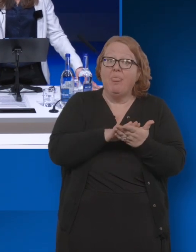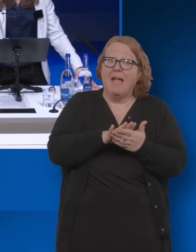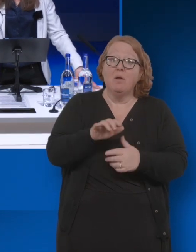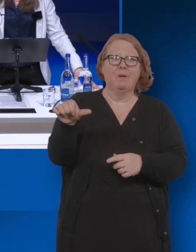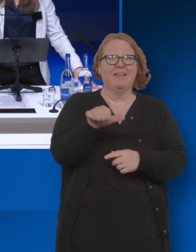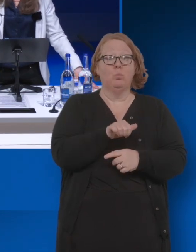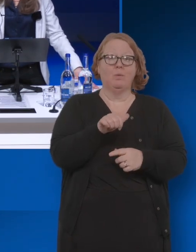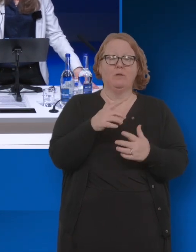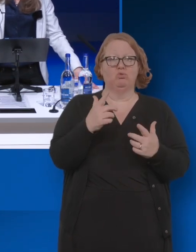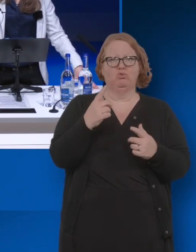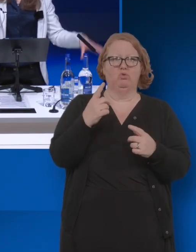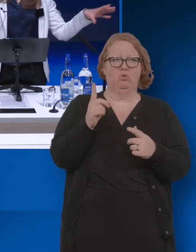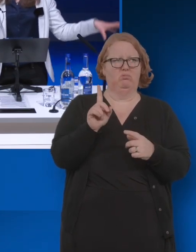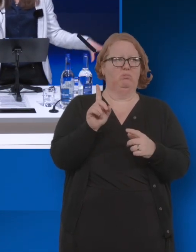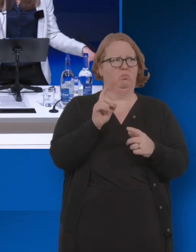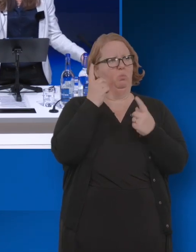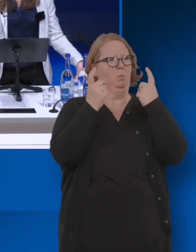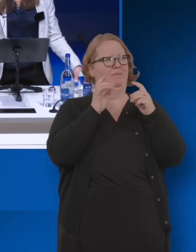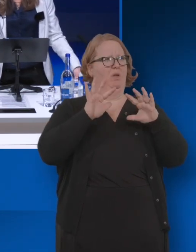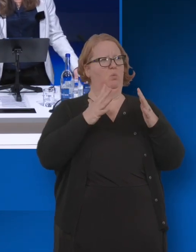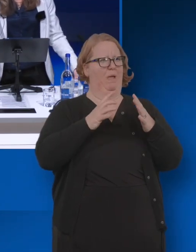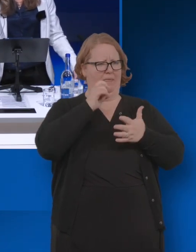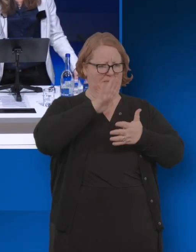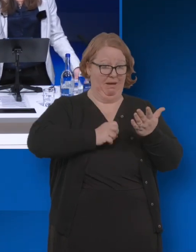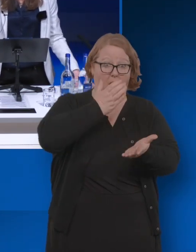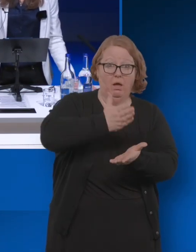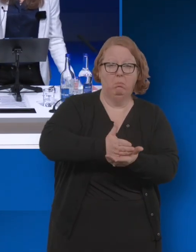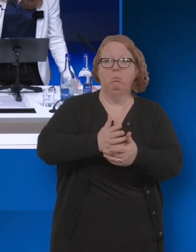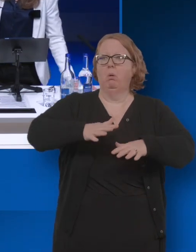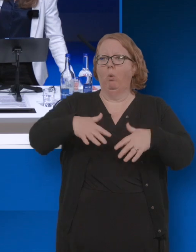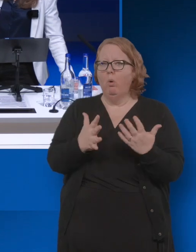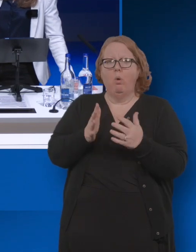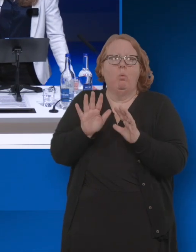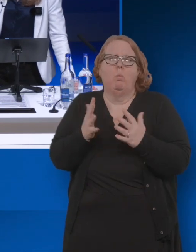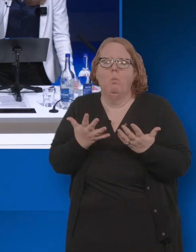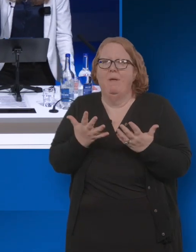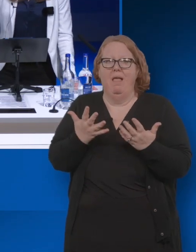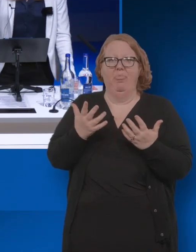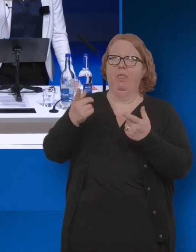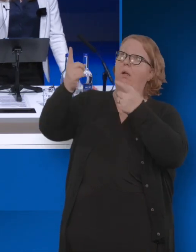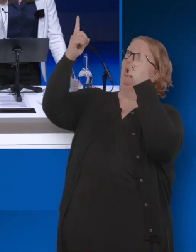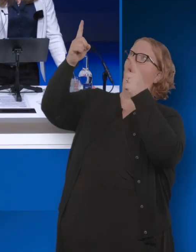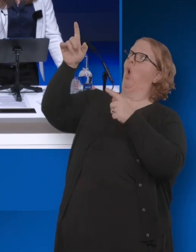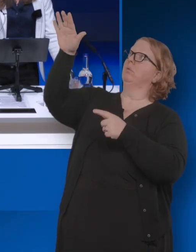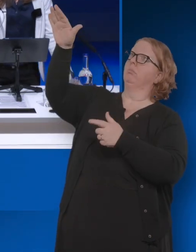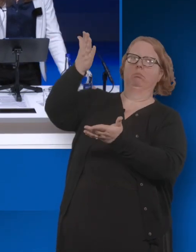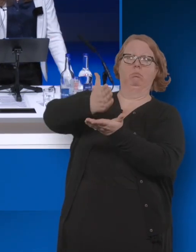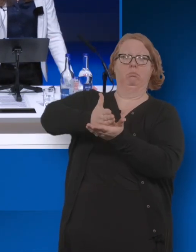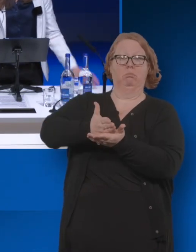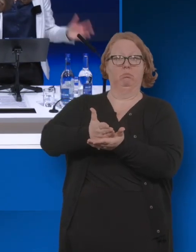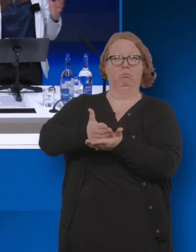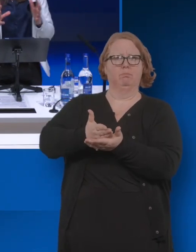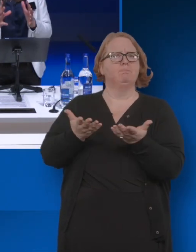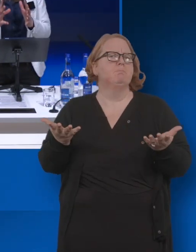begin to question whether the experience was authentic or whether indeed God exists.